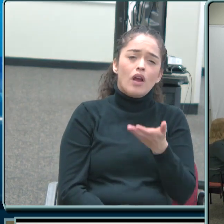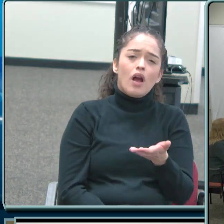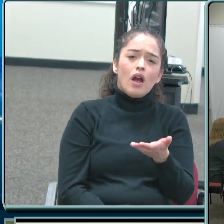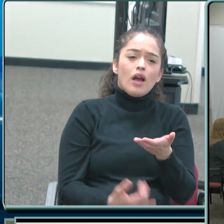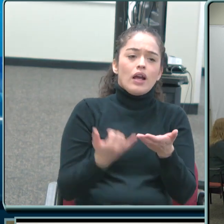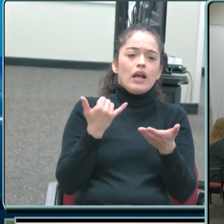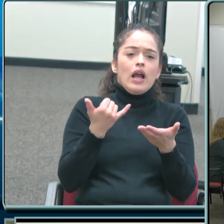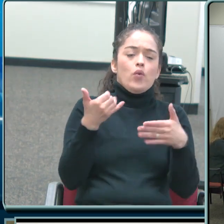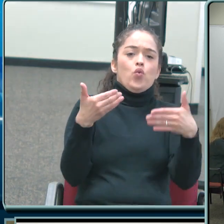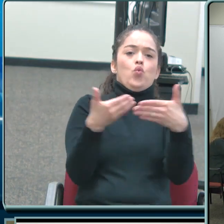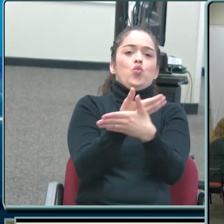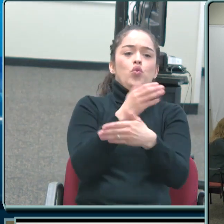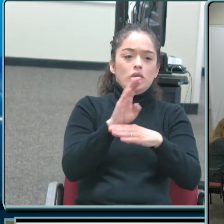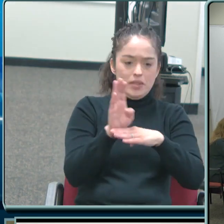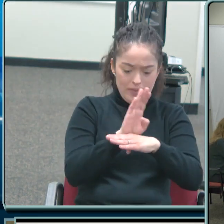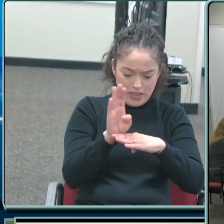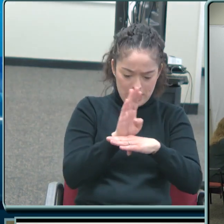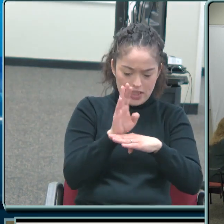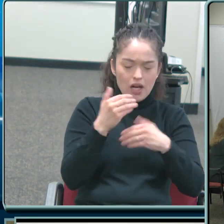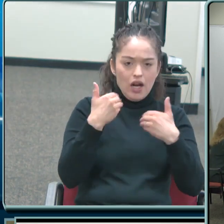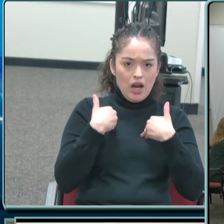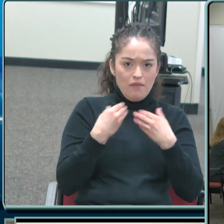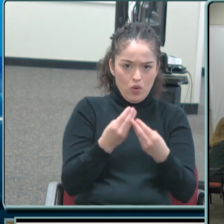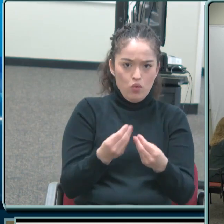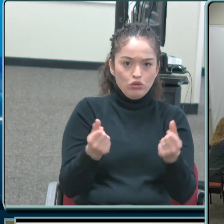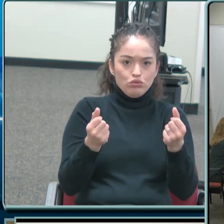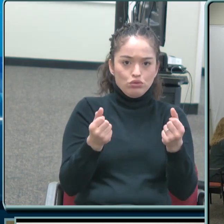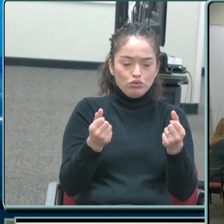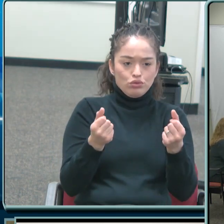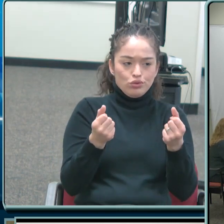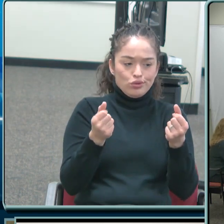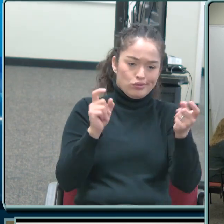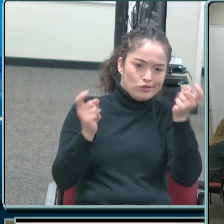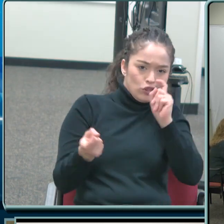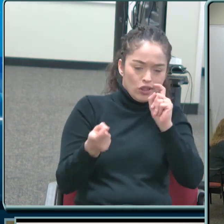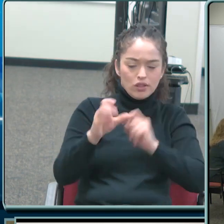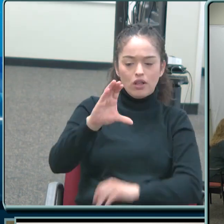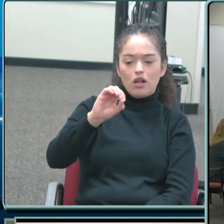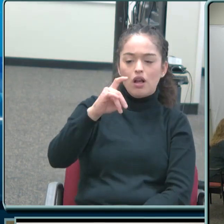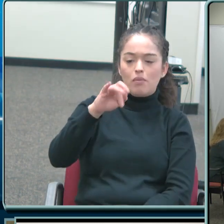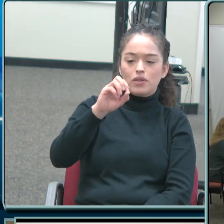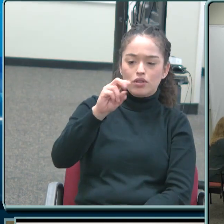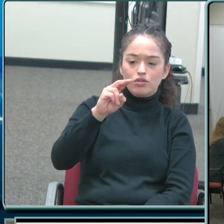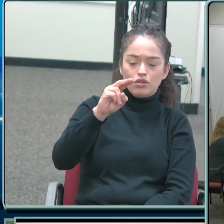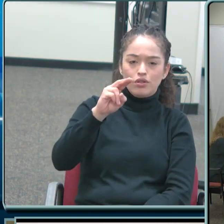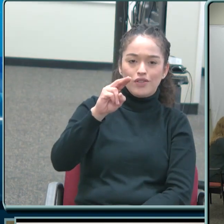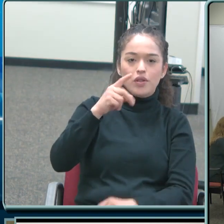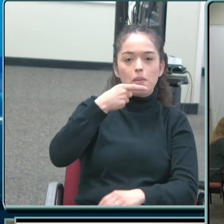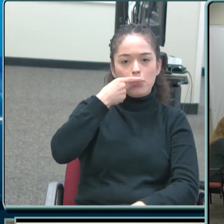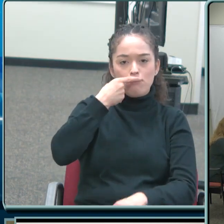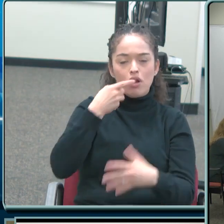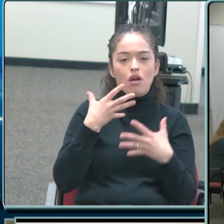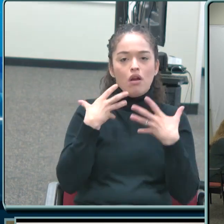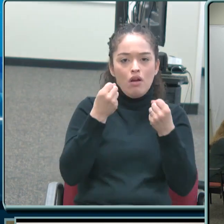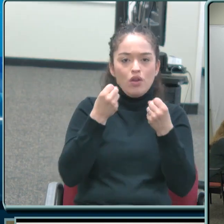Takes us to new business, and we have a resolution to adjust compensation for our public health director. Okay.